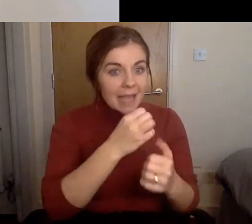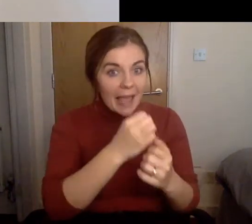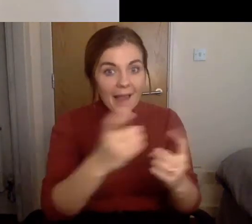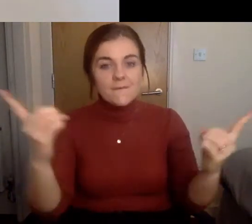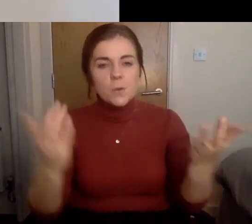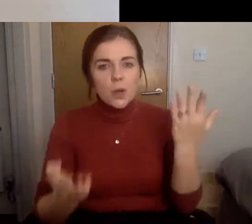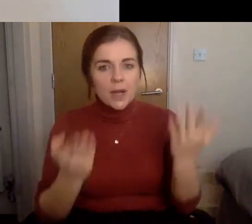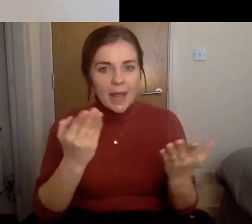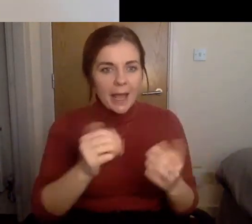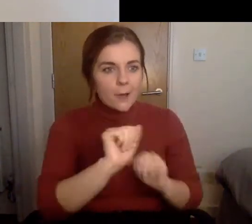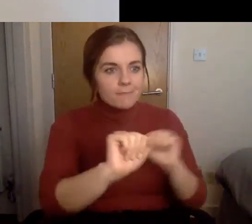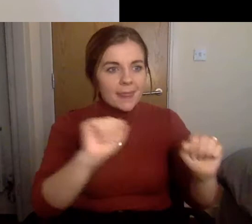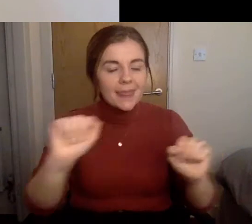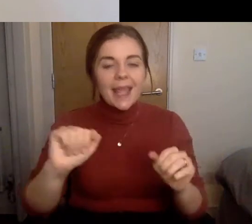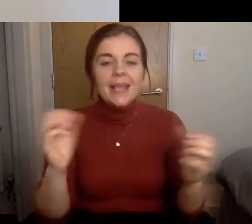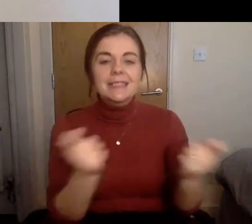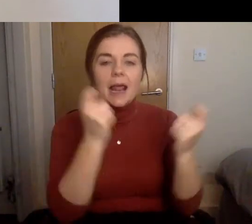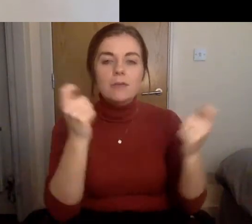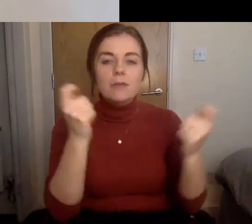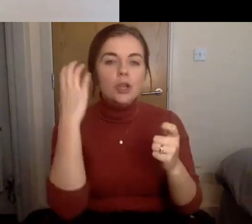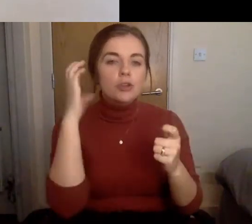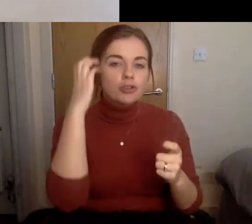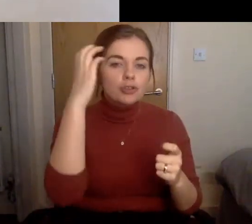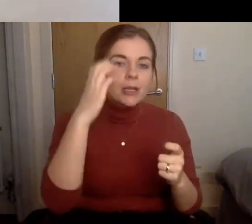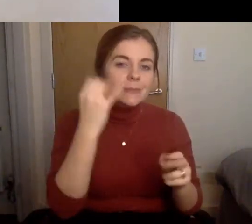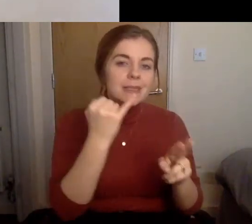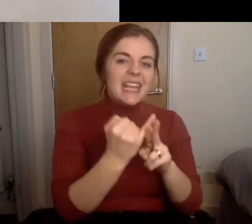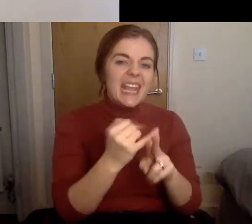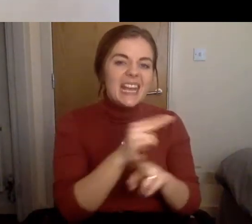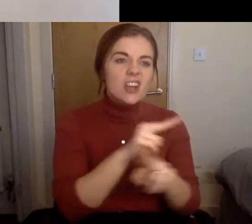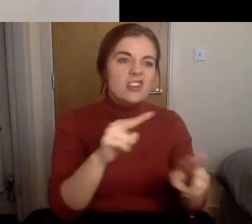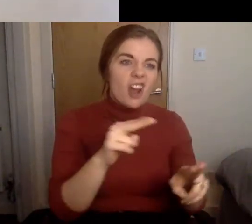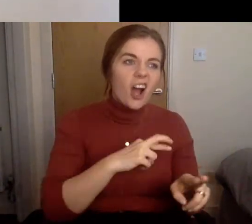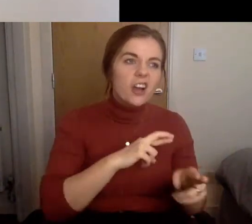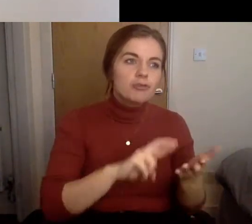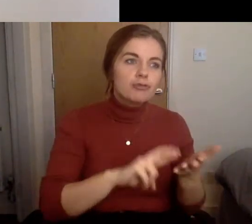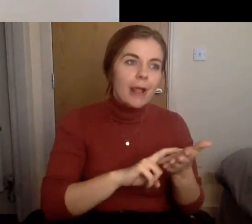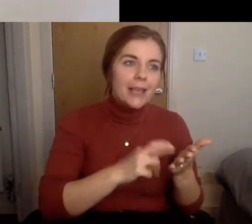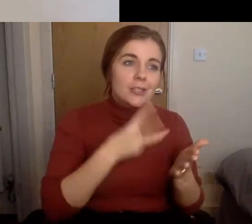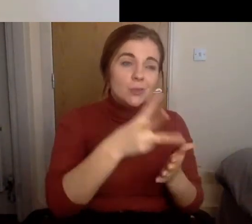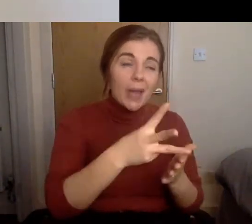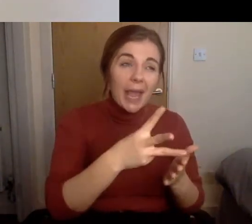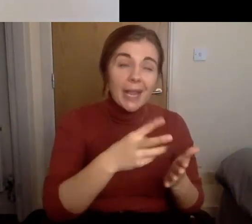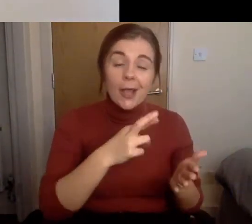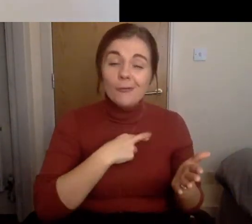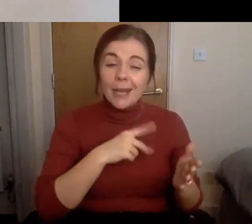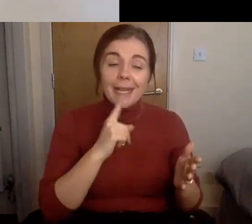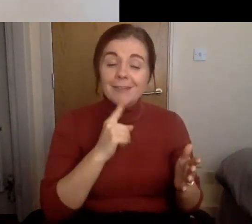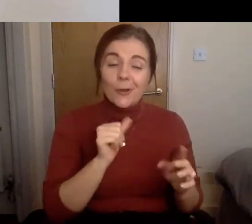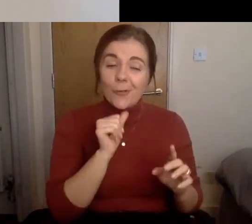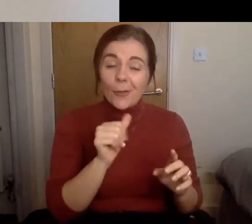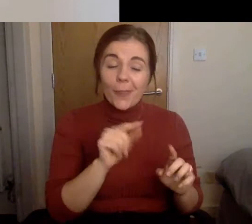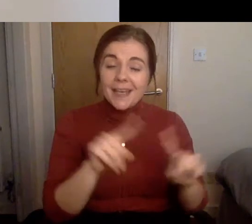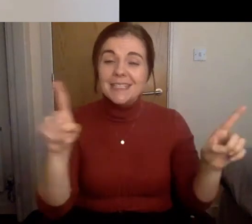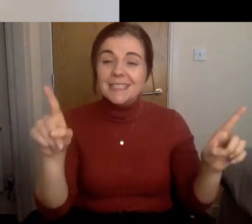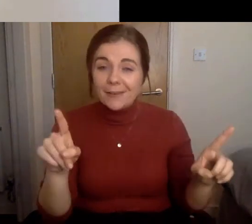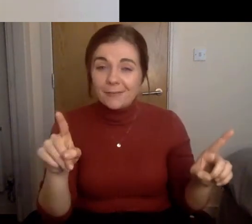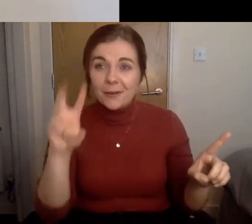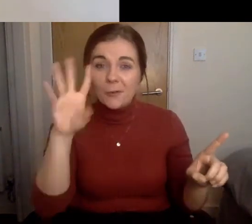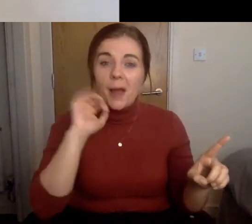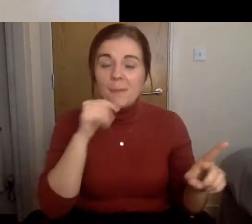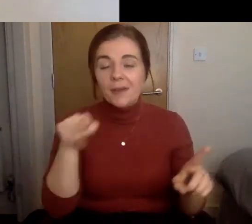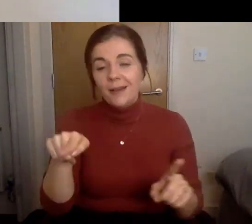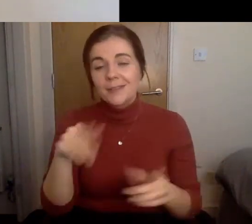celebrate Christmas in a non-religious way, which isn't actually very different to how the rest of them celebrate Christmas, except they probably might throw in a crib or